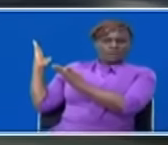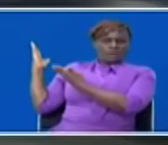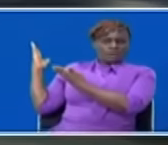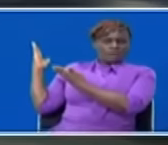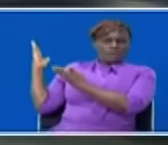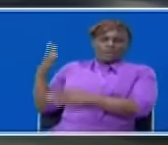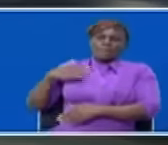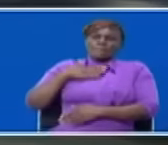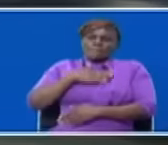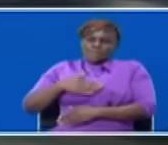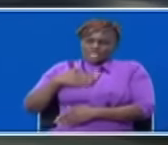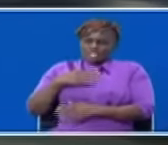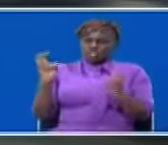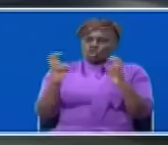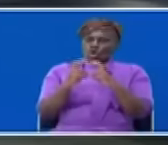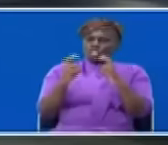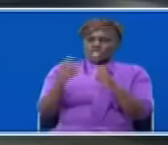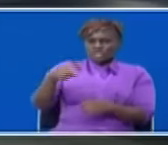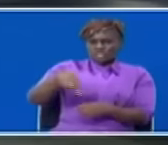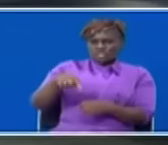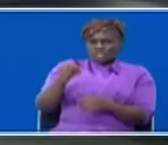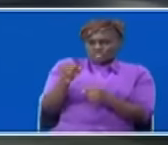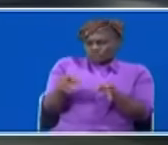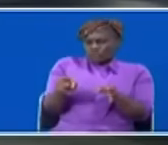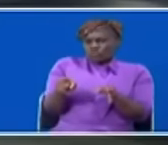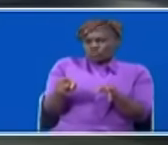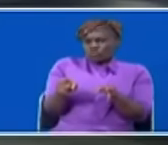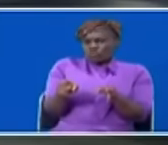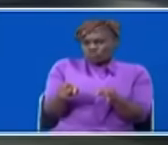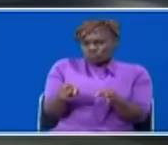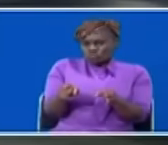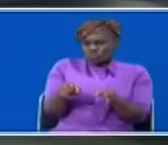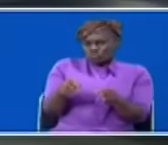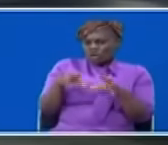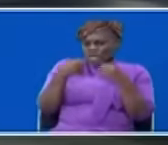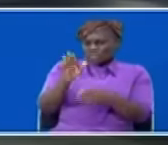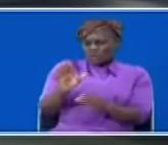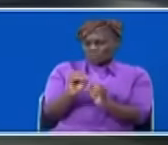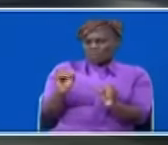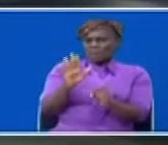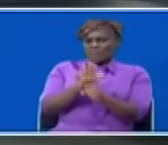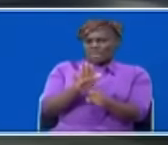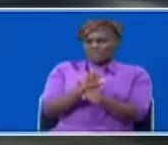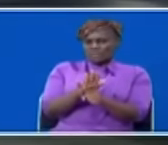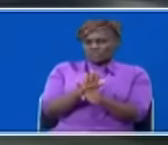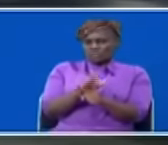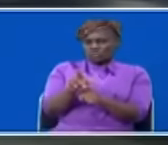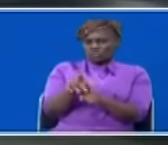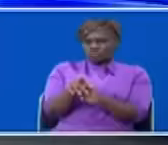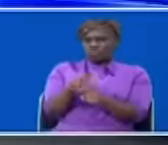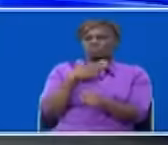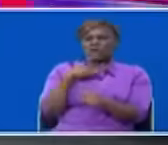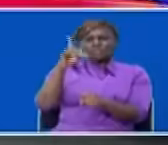0706-727272. So please do get in touch with us. Even if you're not able to send pictures, because the feedback we're getting from a number of you is you're scared of sending us some